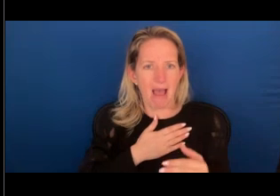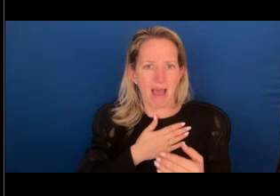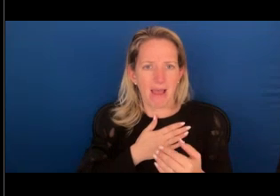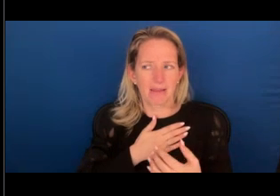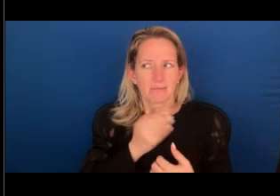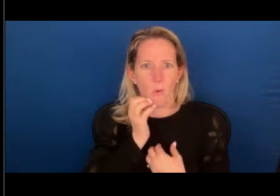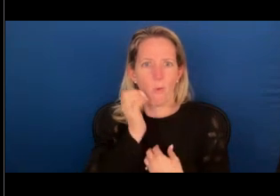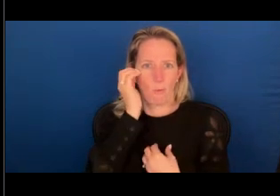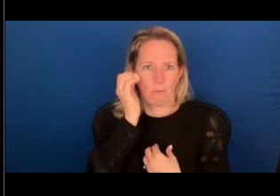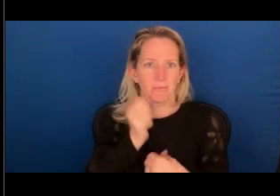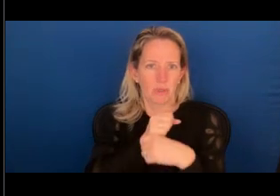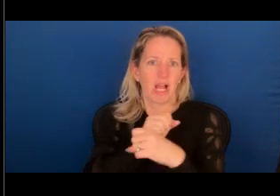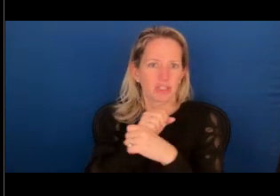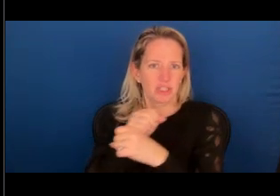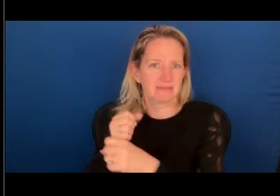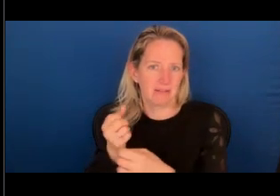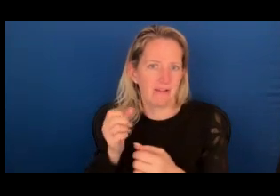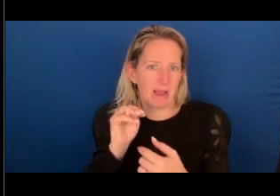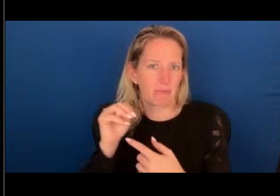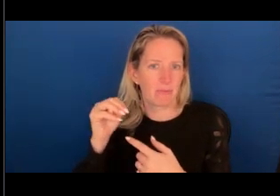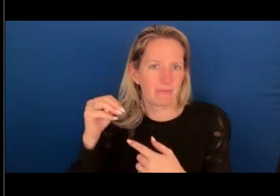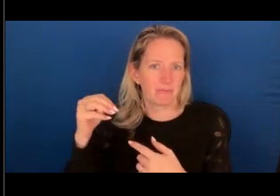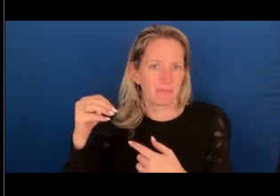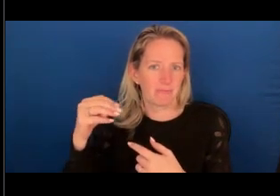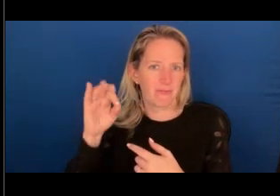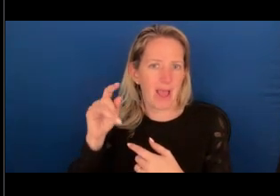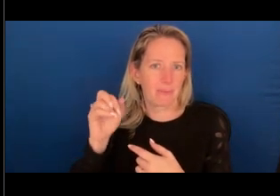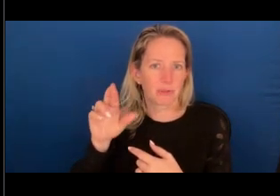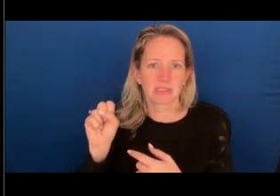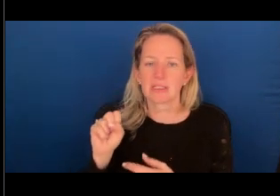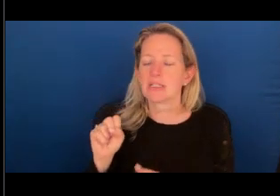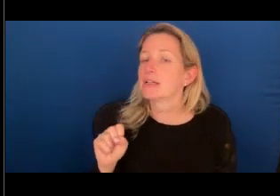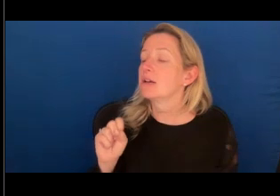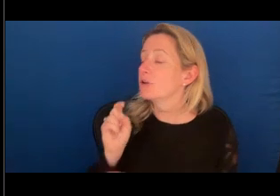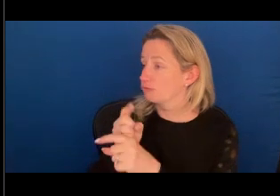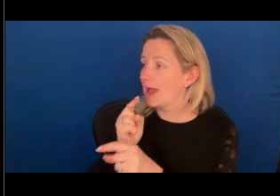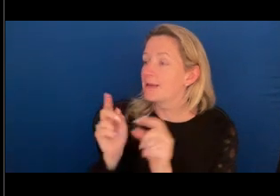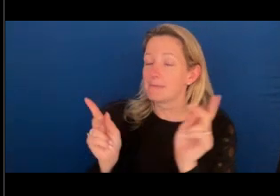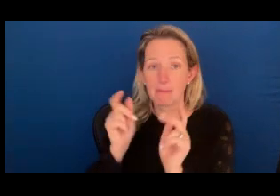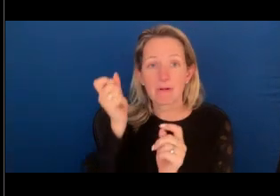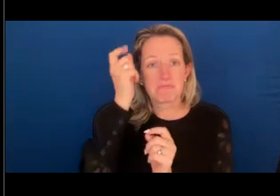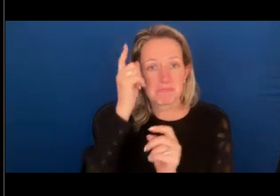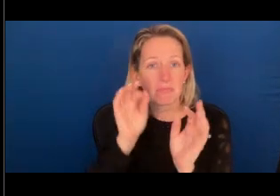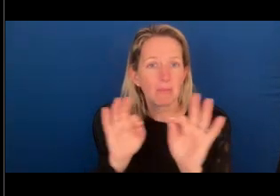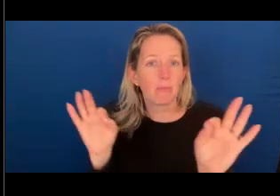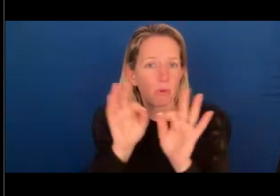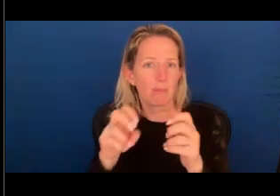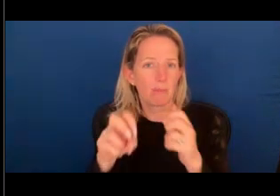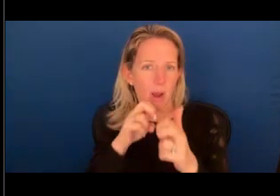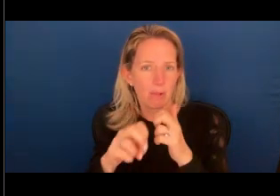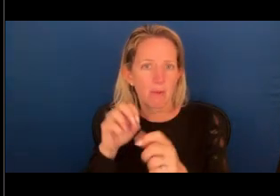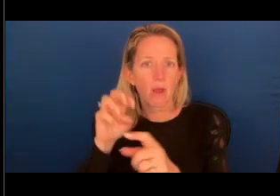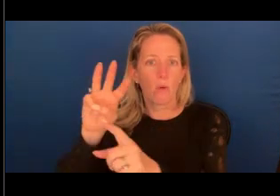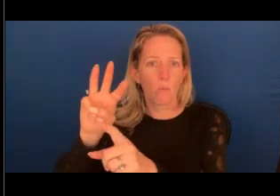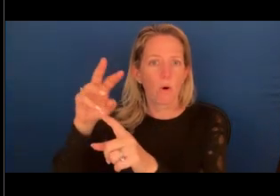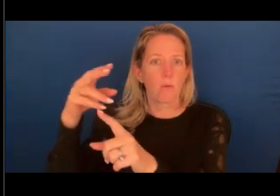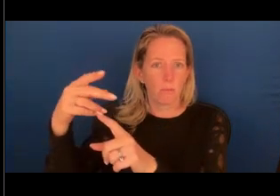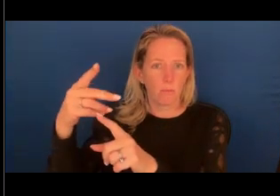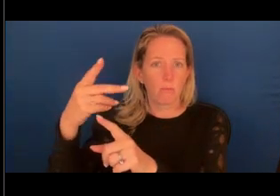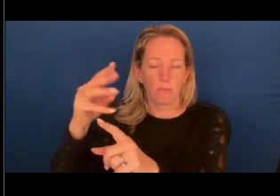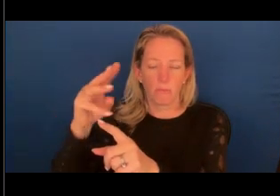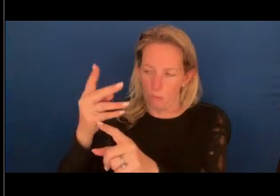to Whirlpool people, they are aware of this kind of important problem. And then they also think that the new market is opening because